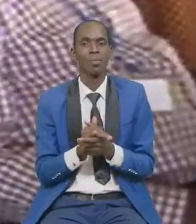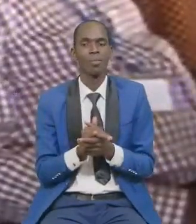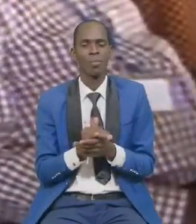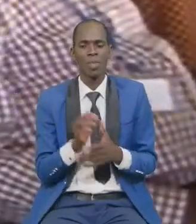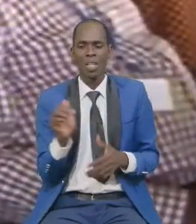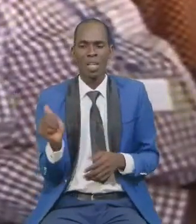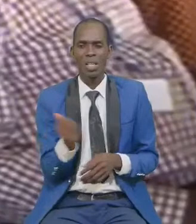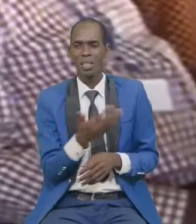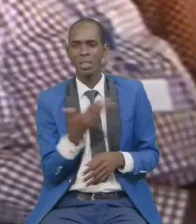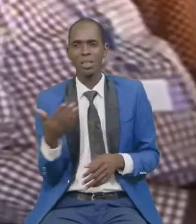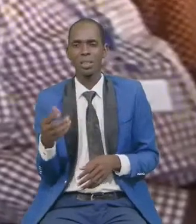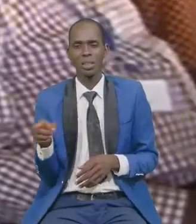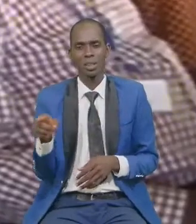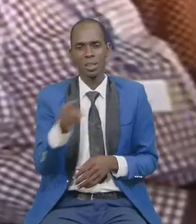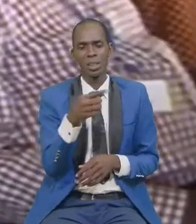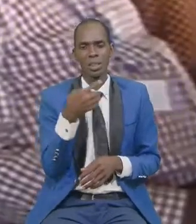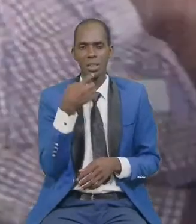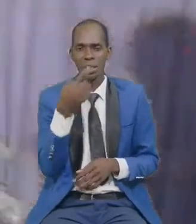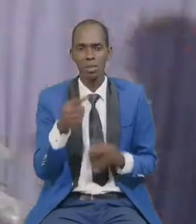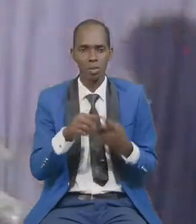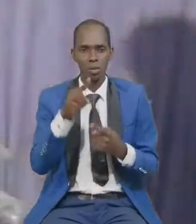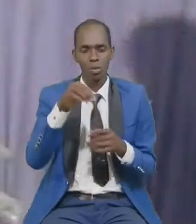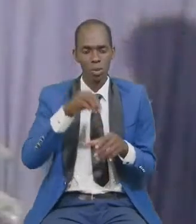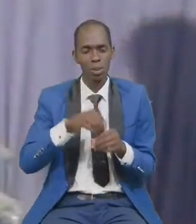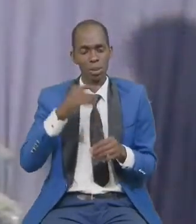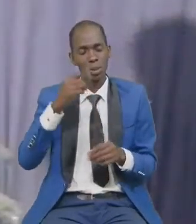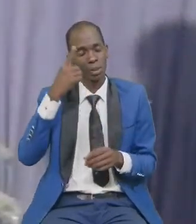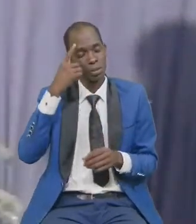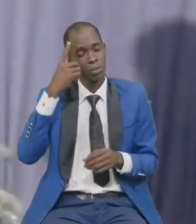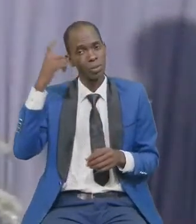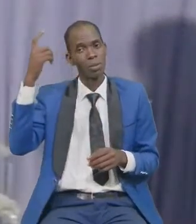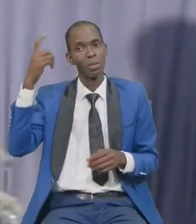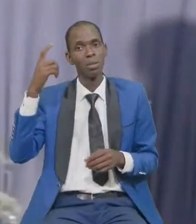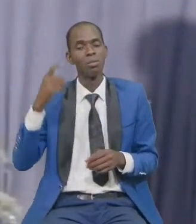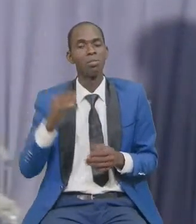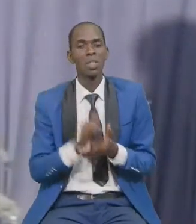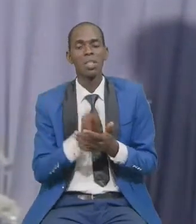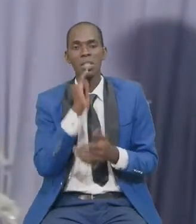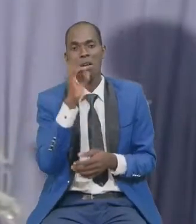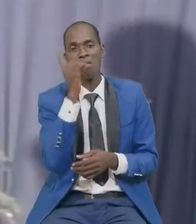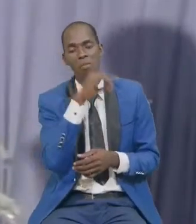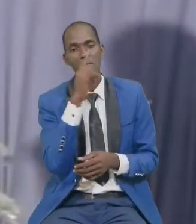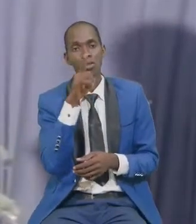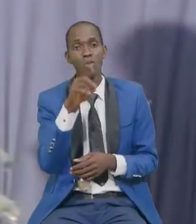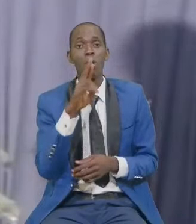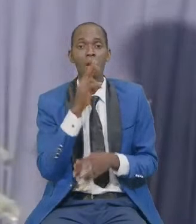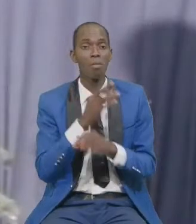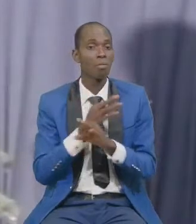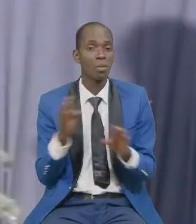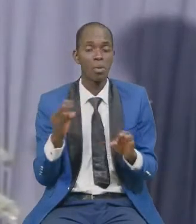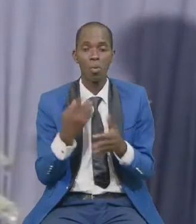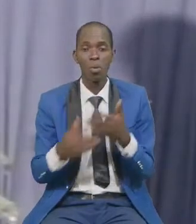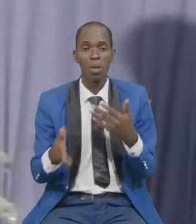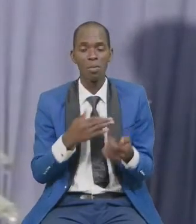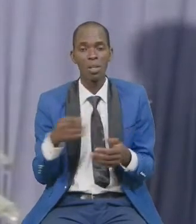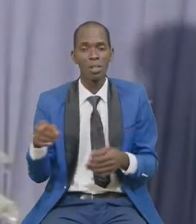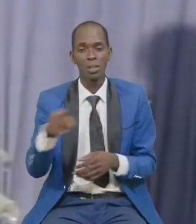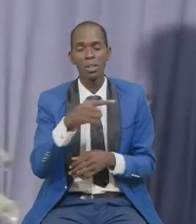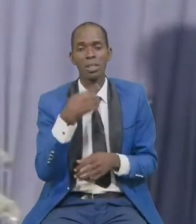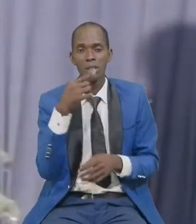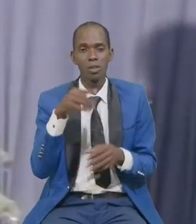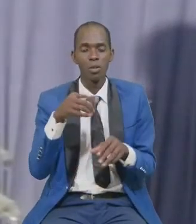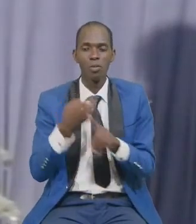Anything they said in the dream, that's small, you are free. Anything they said in their